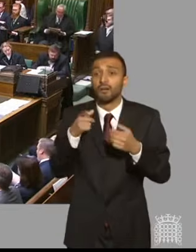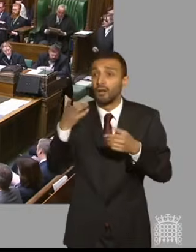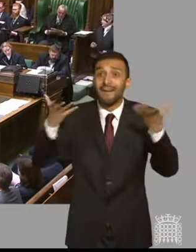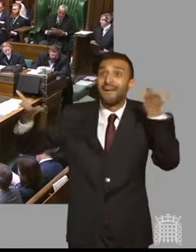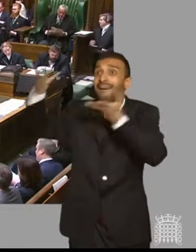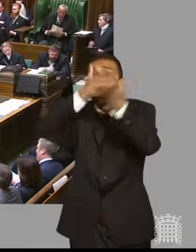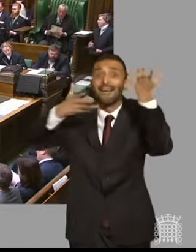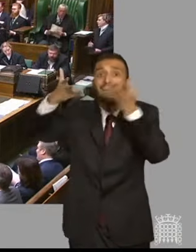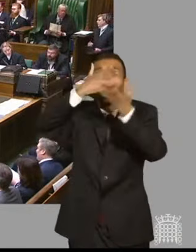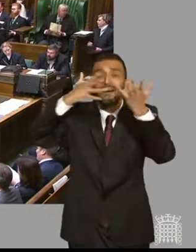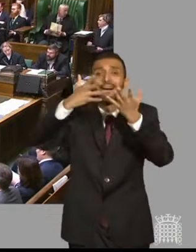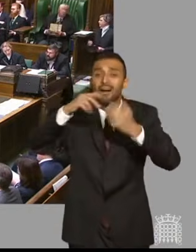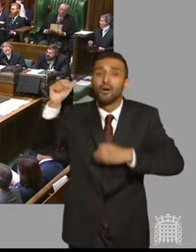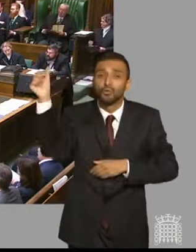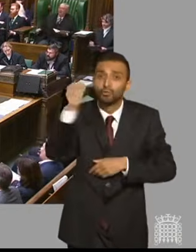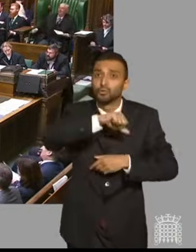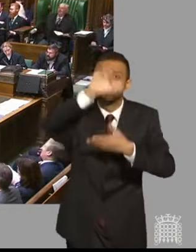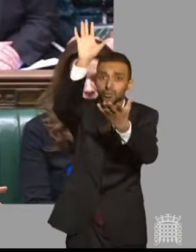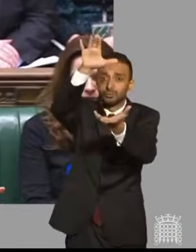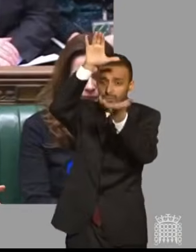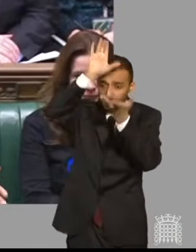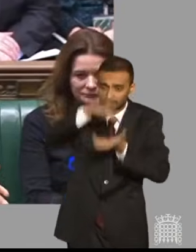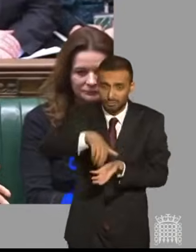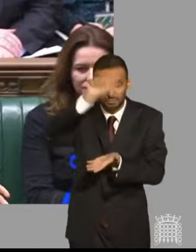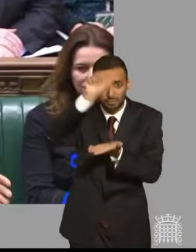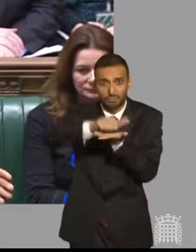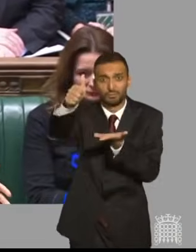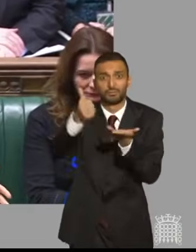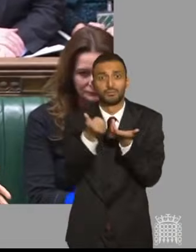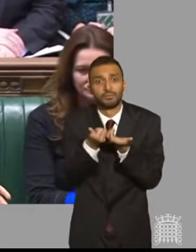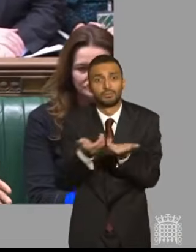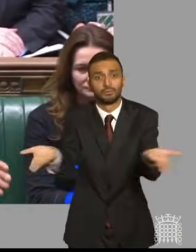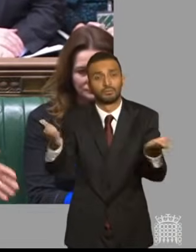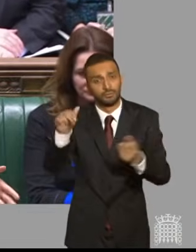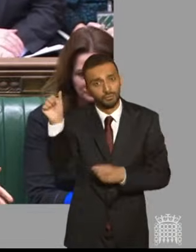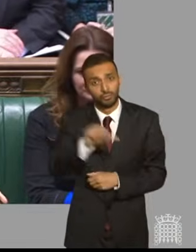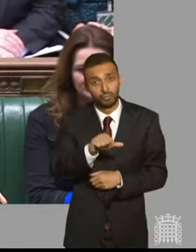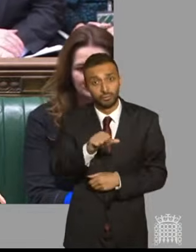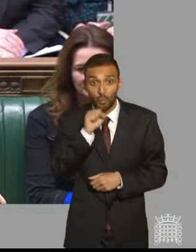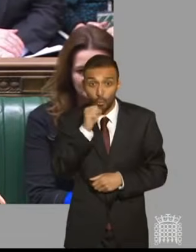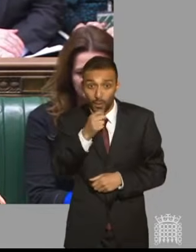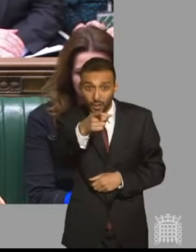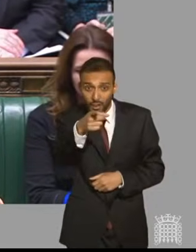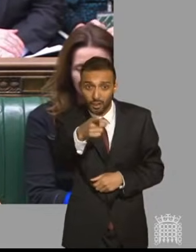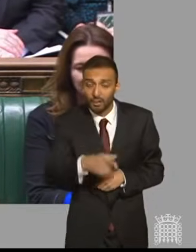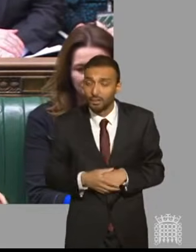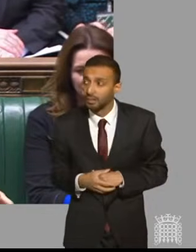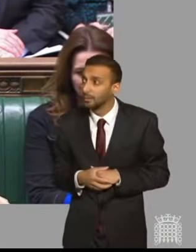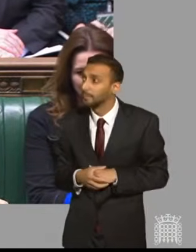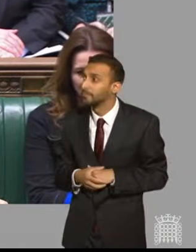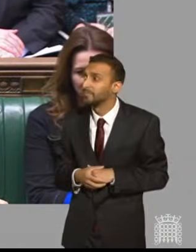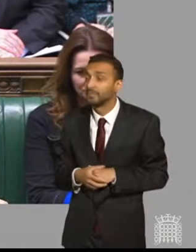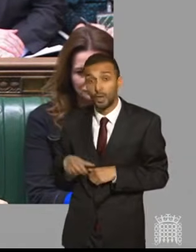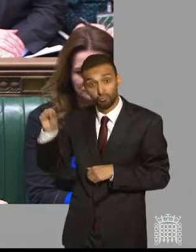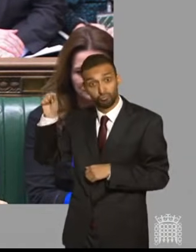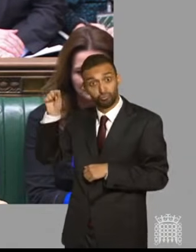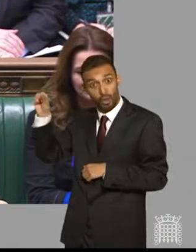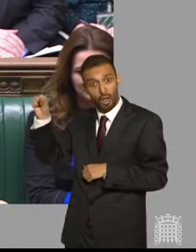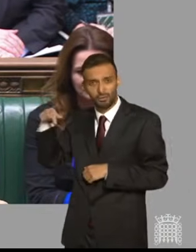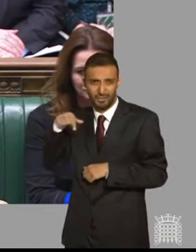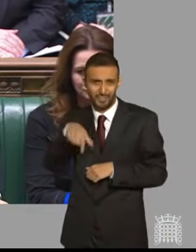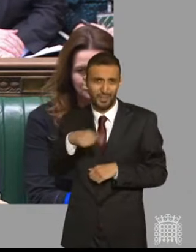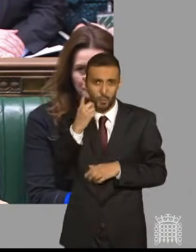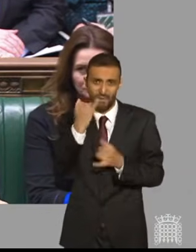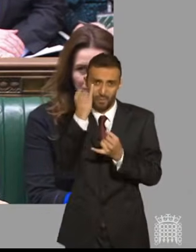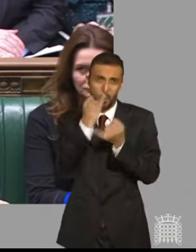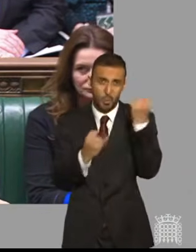Mr. Speaker, as I said, this is one of the greatest miscarriages of justice in our country's history. I don't think